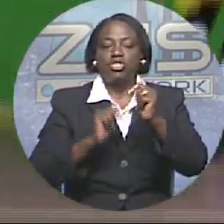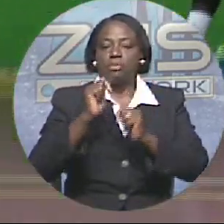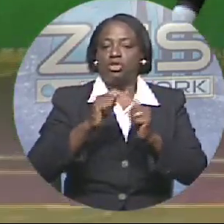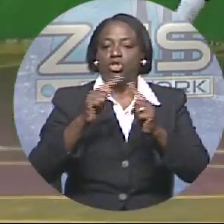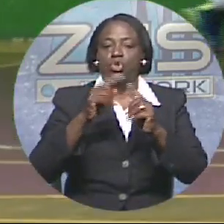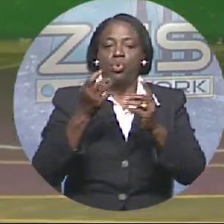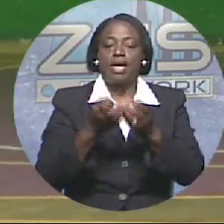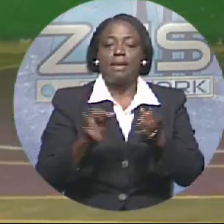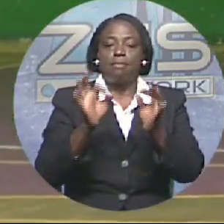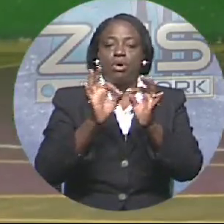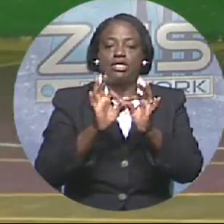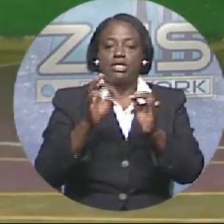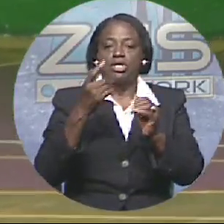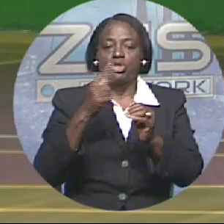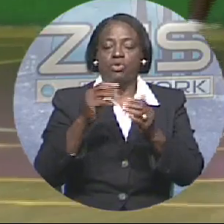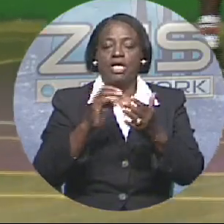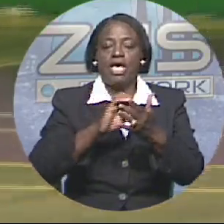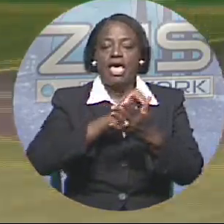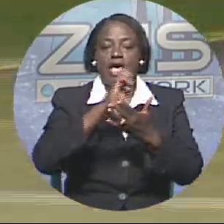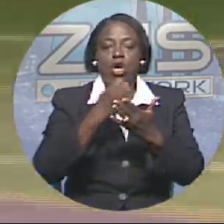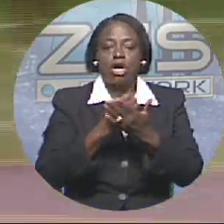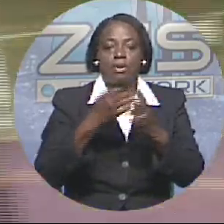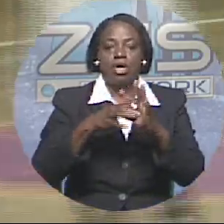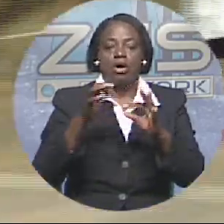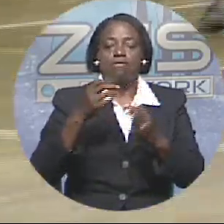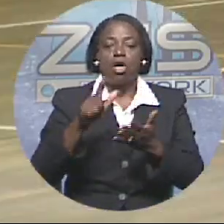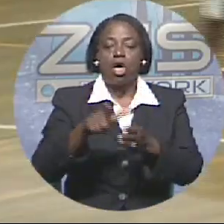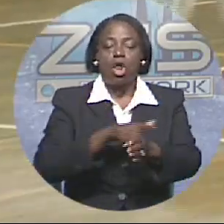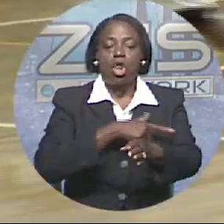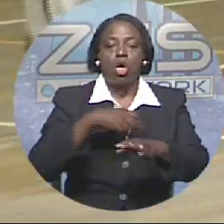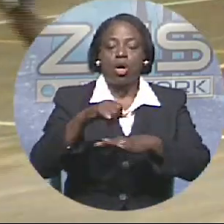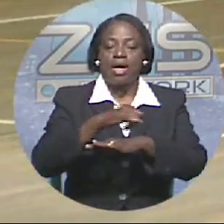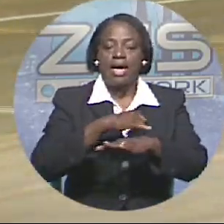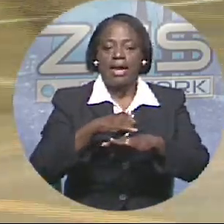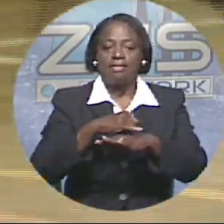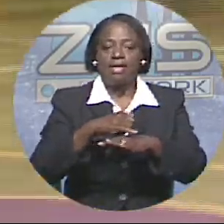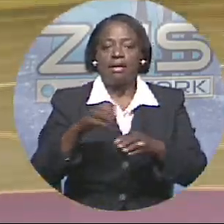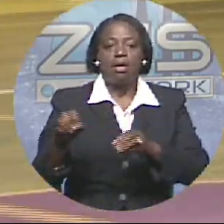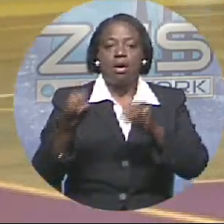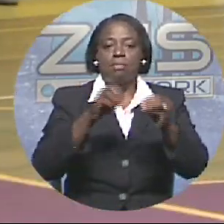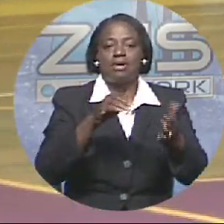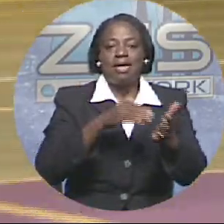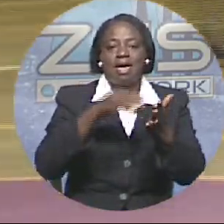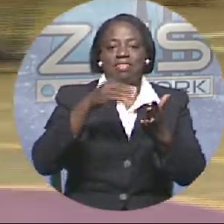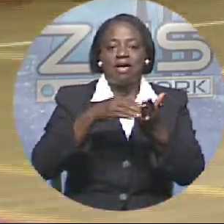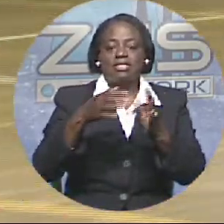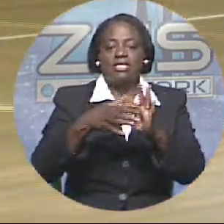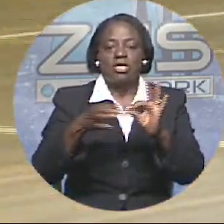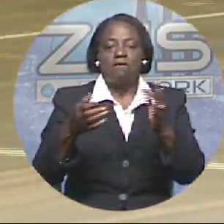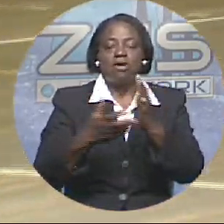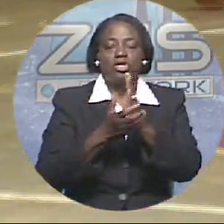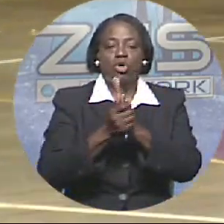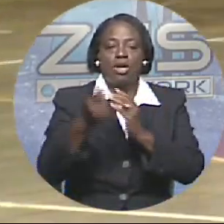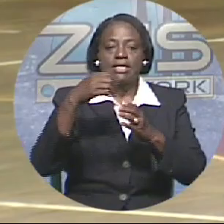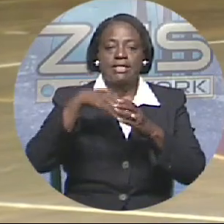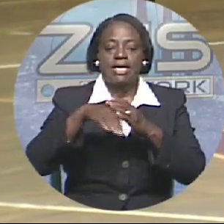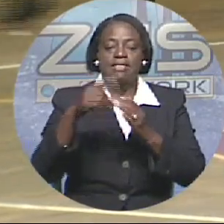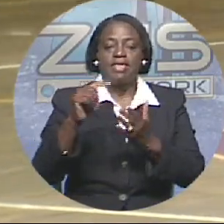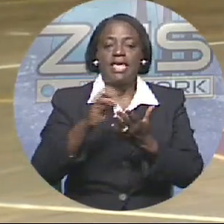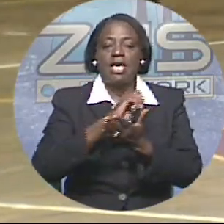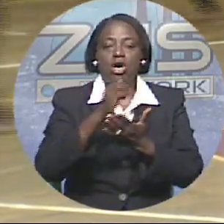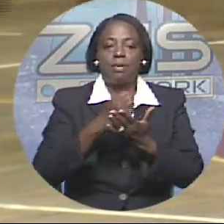Long Island. The Jamboree definitely pumps thousands of dollars into the economy. Far as airlines coming in,